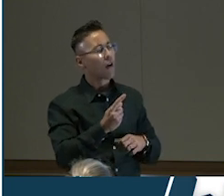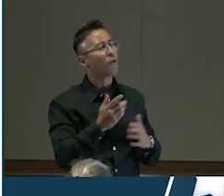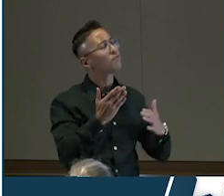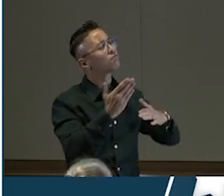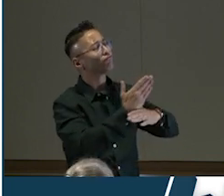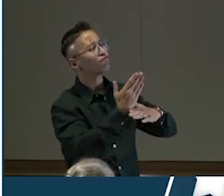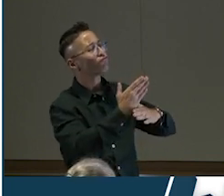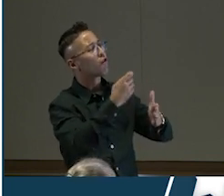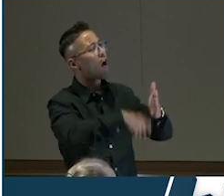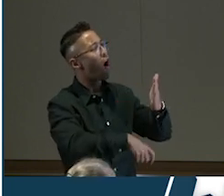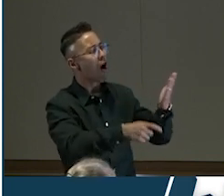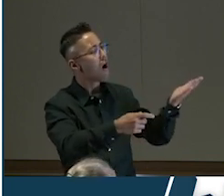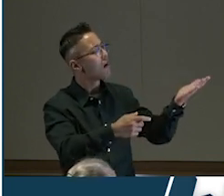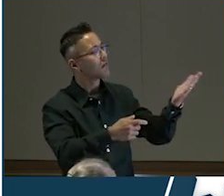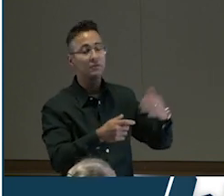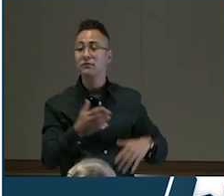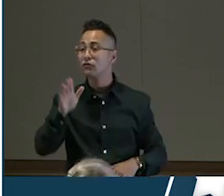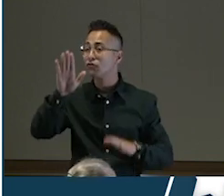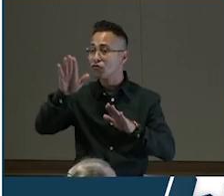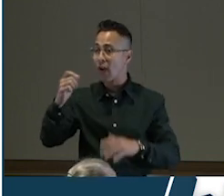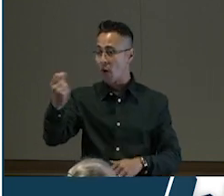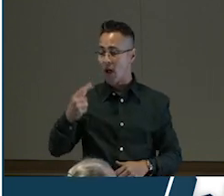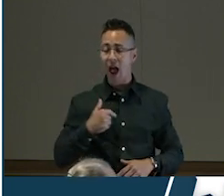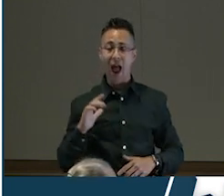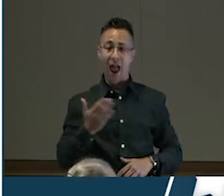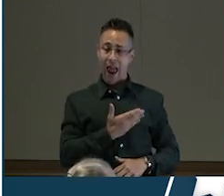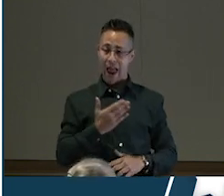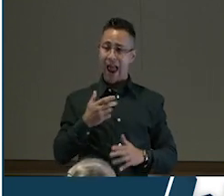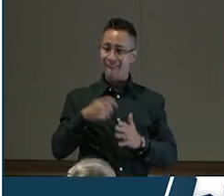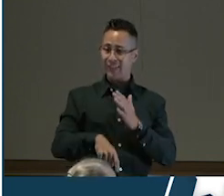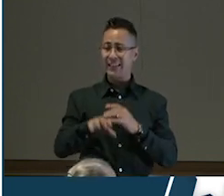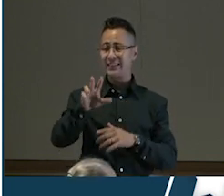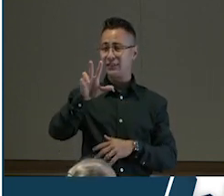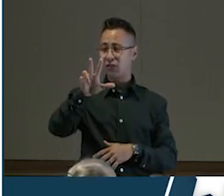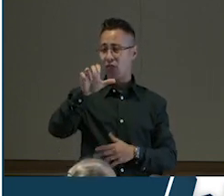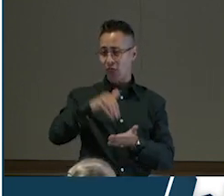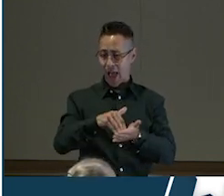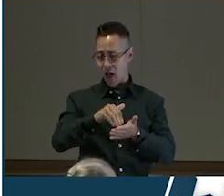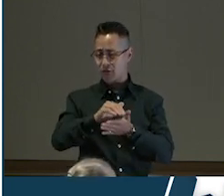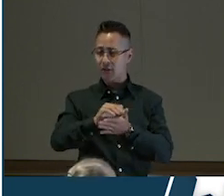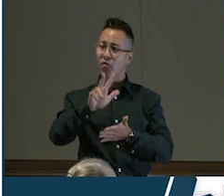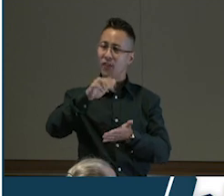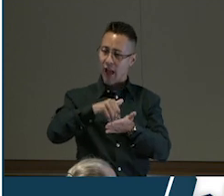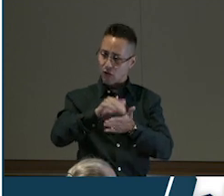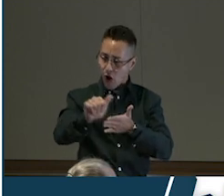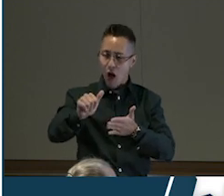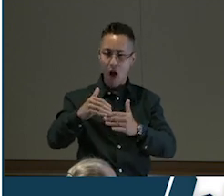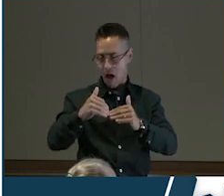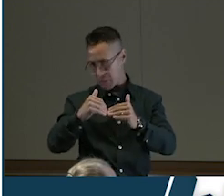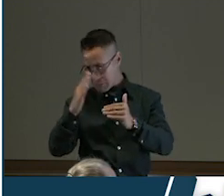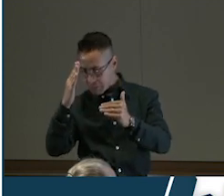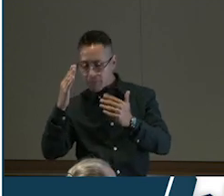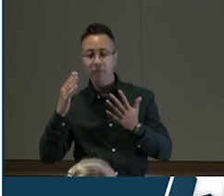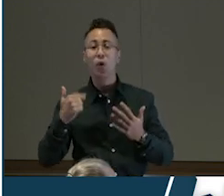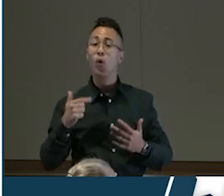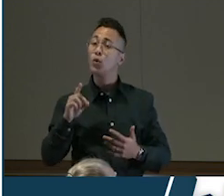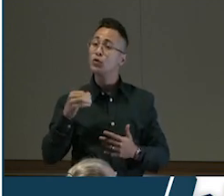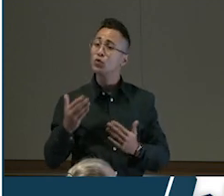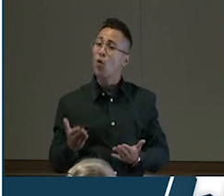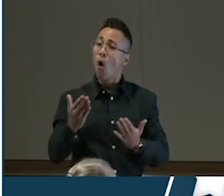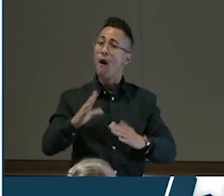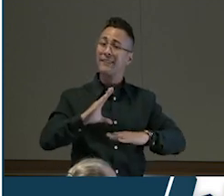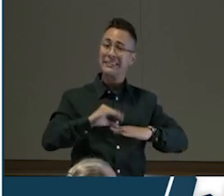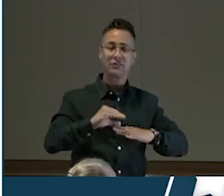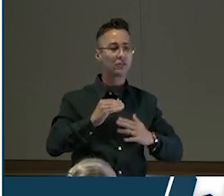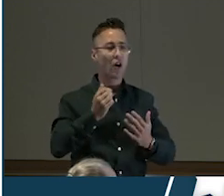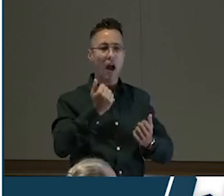that? That's a great question. So our fees start at $3,000 and go on up for the annual engagement. We do offer a discount. So everyone